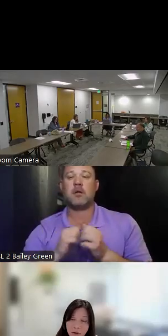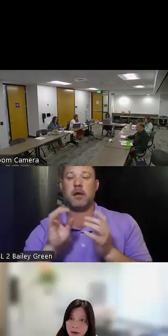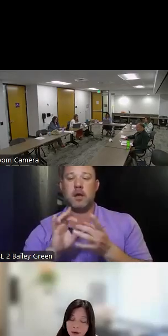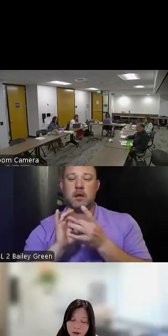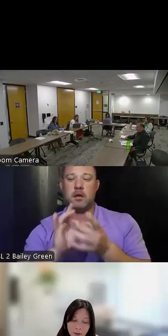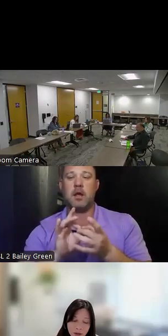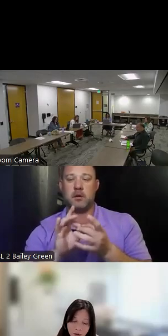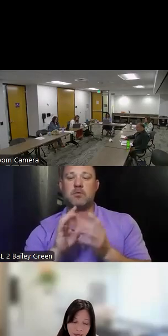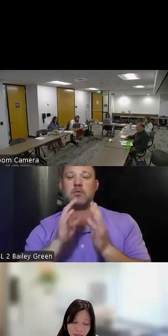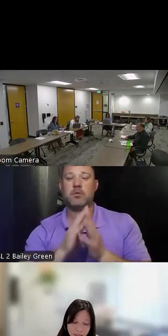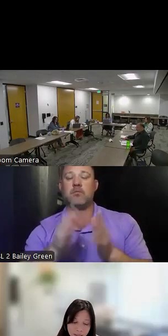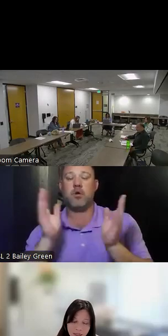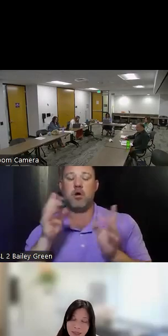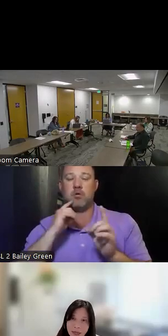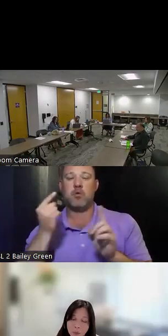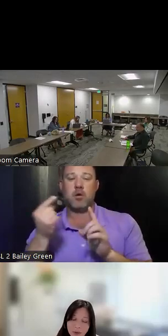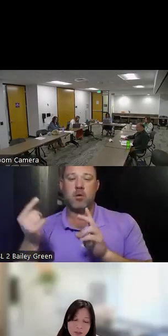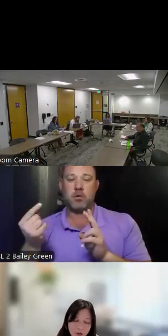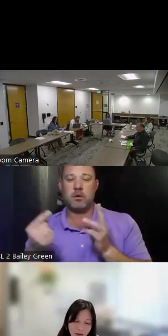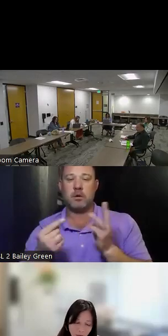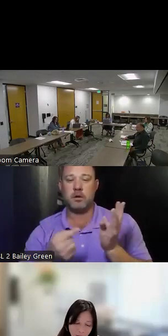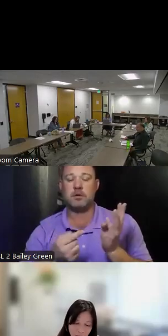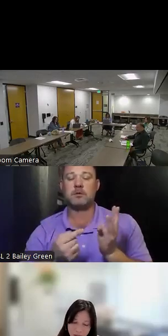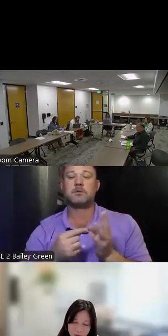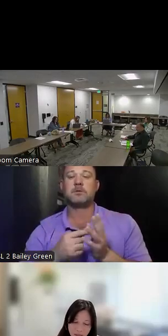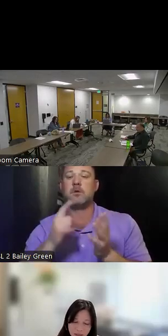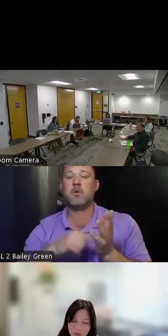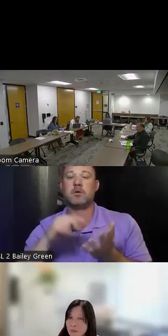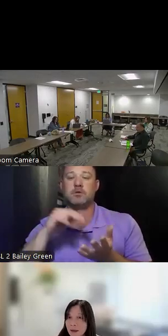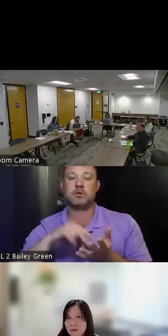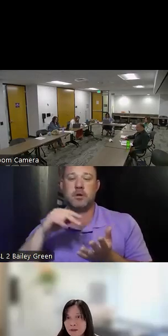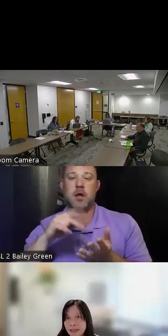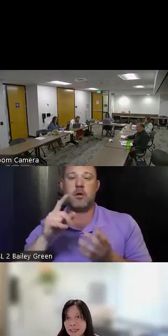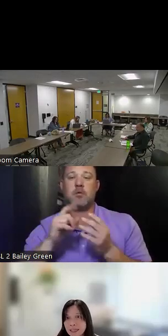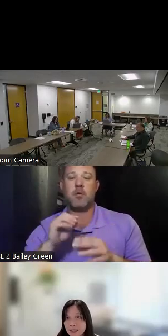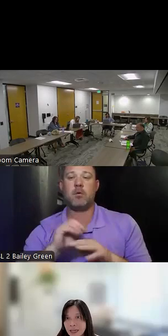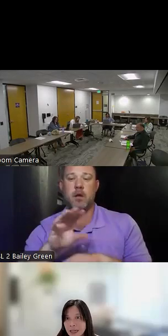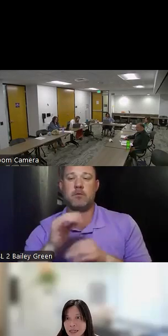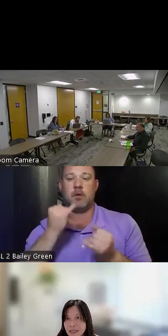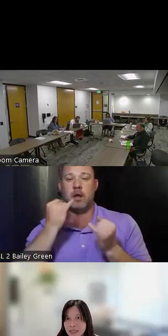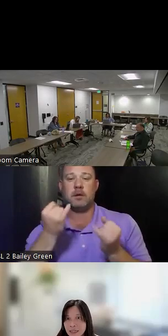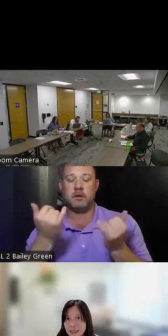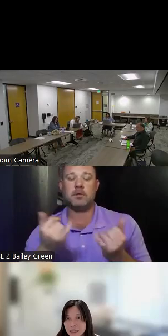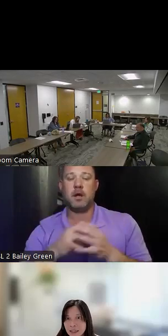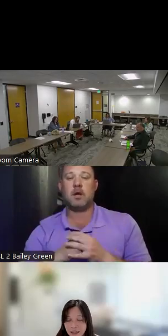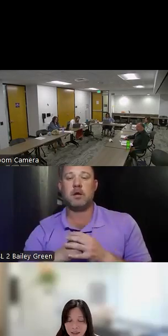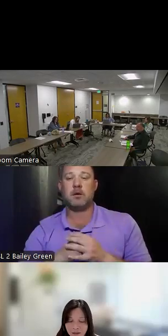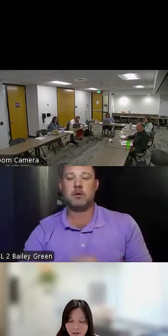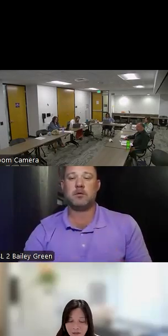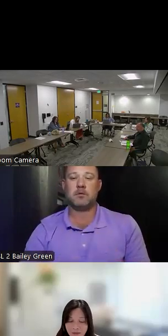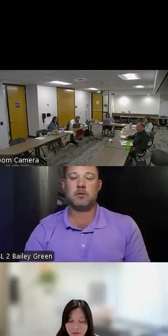the broader priorities. What stood out to you as the most impactful idea today?